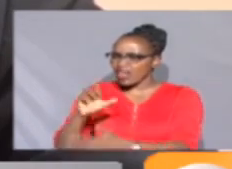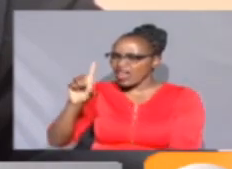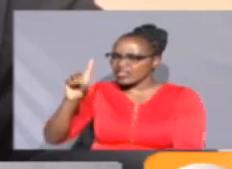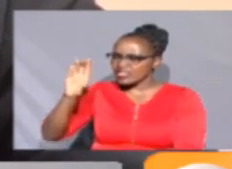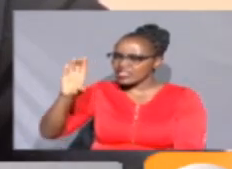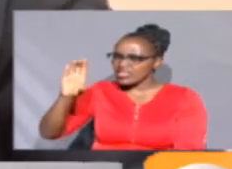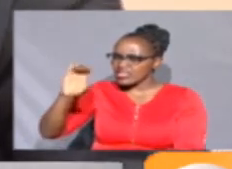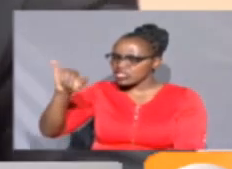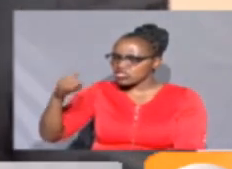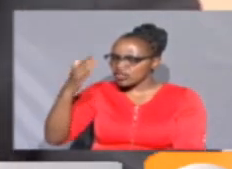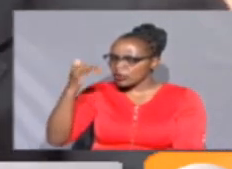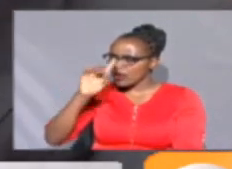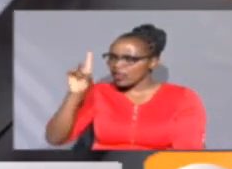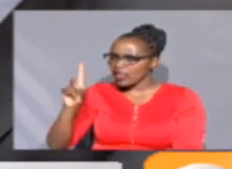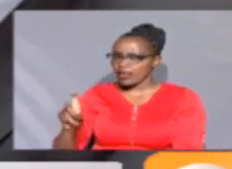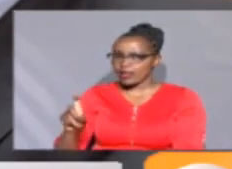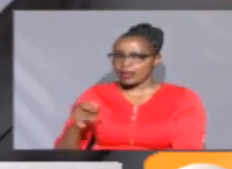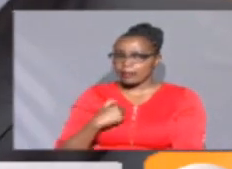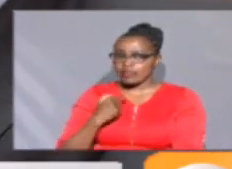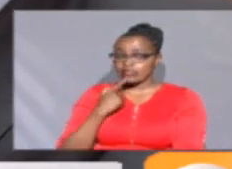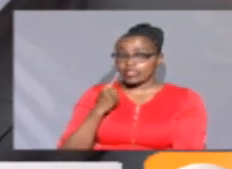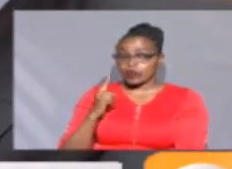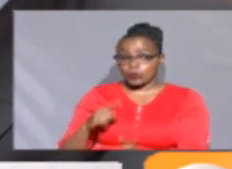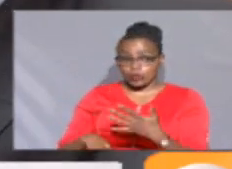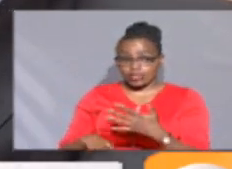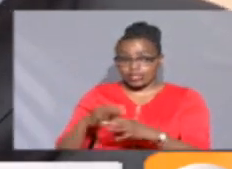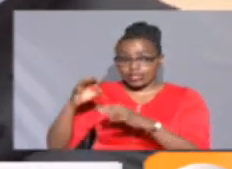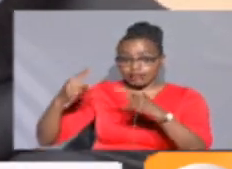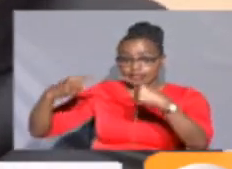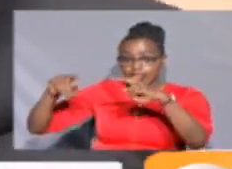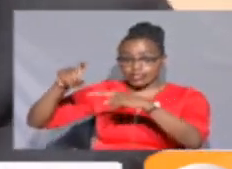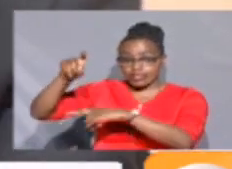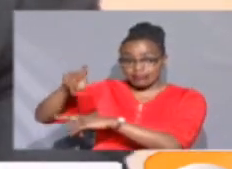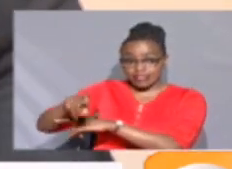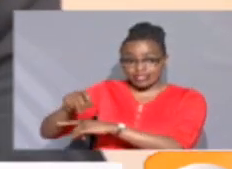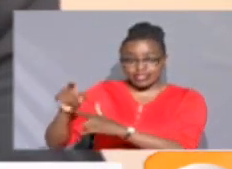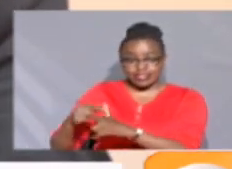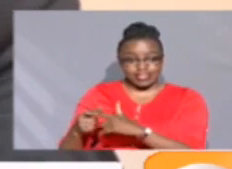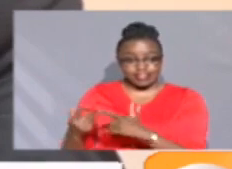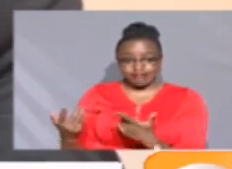DCJ? And this is why I'm telling you, if we are to succeed, Hussein,